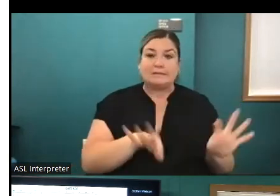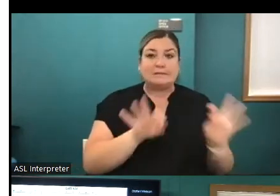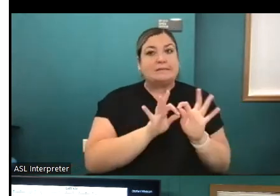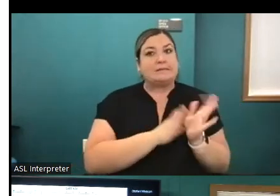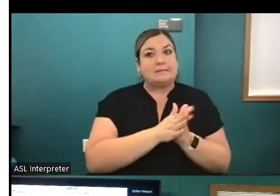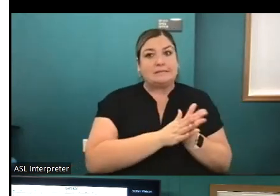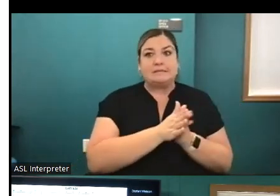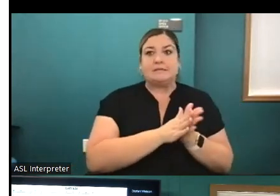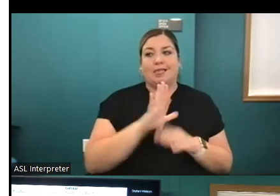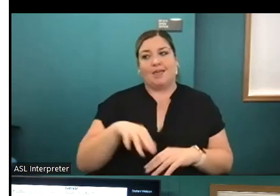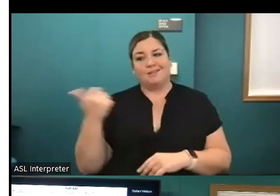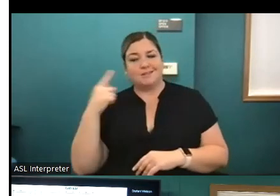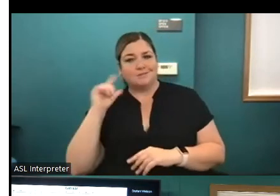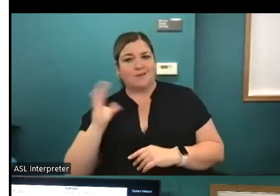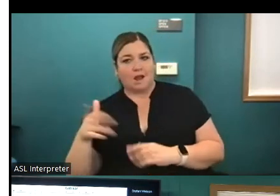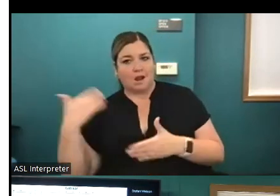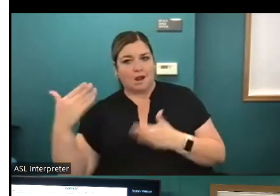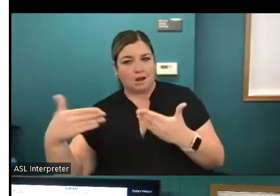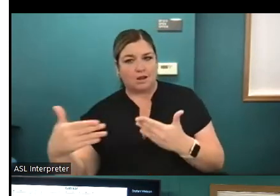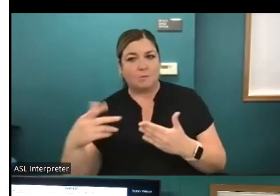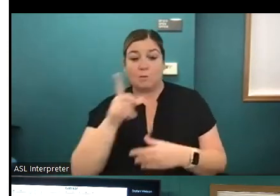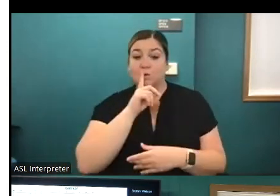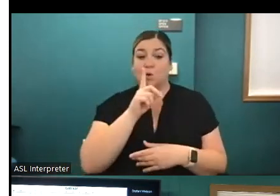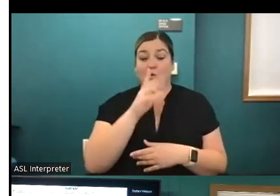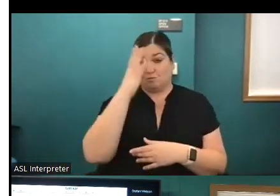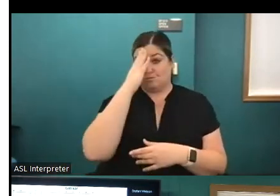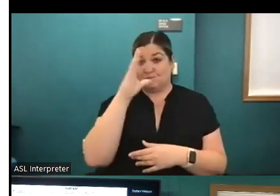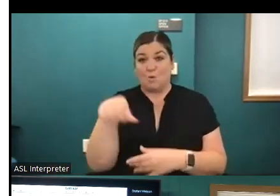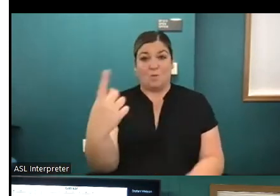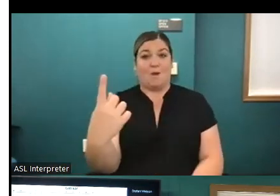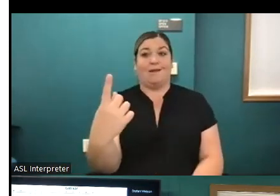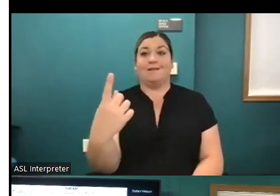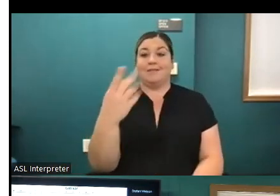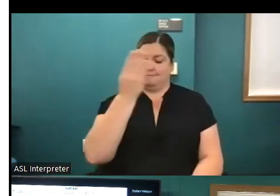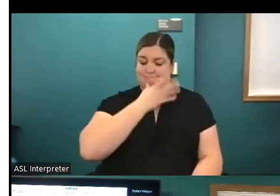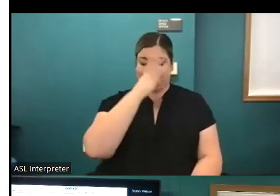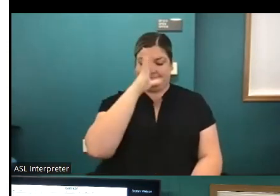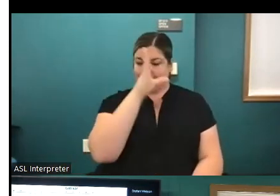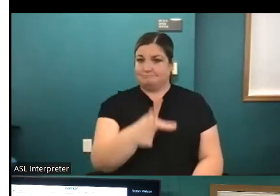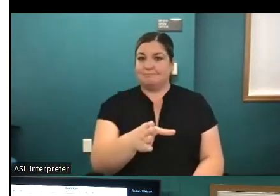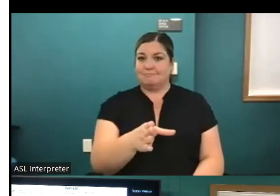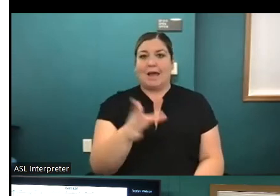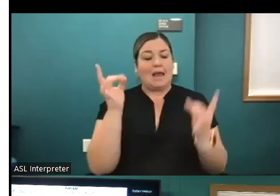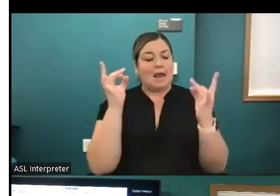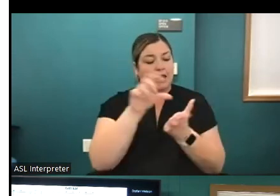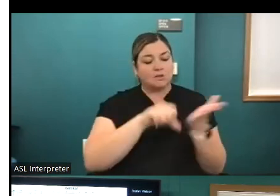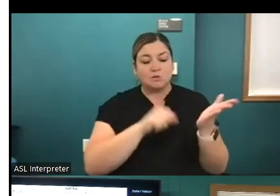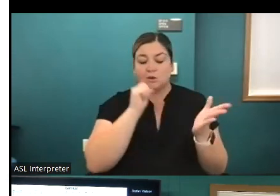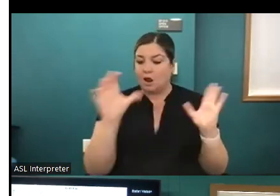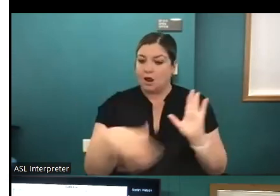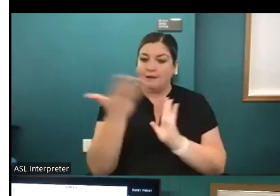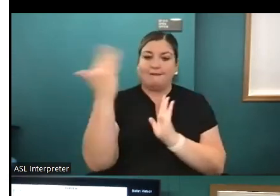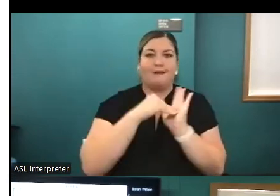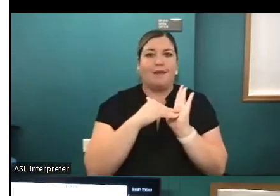than the other ear. But if we know for sure they're only ever going to get one, like they have told us that, like, I hate surgery, I'm not going to do it